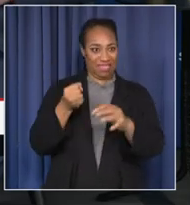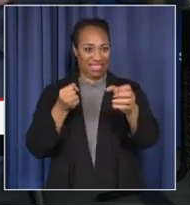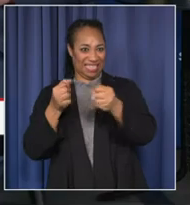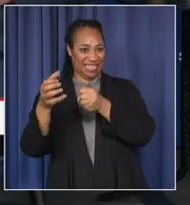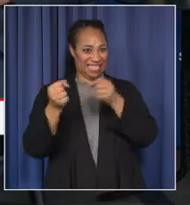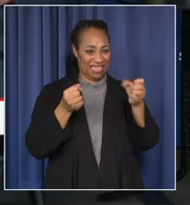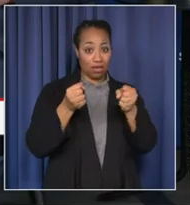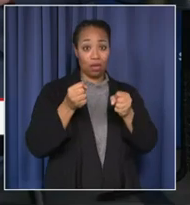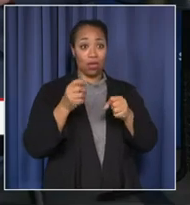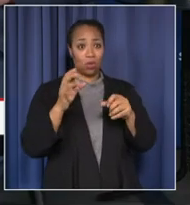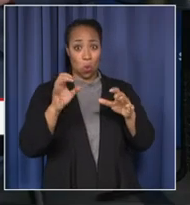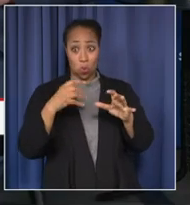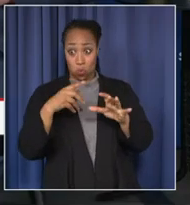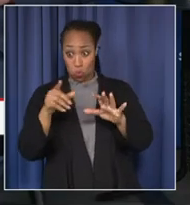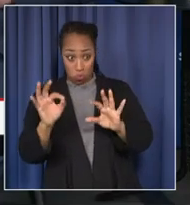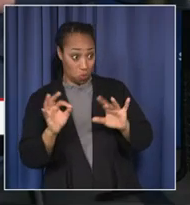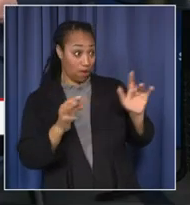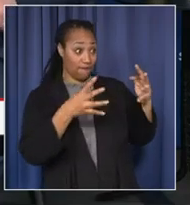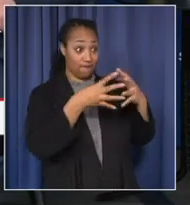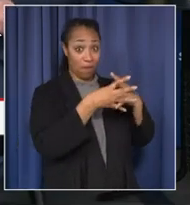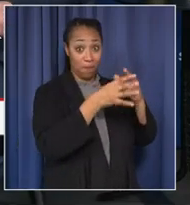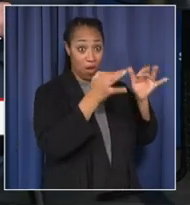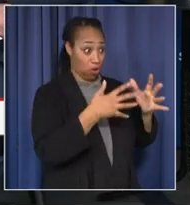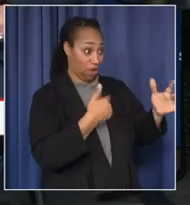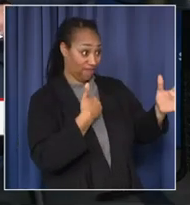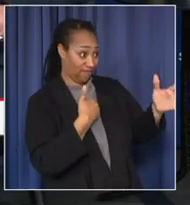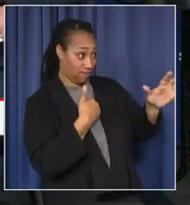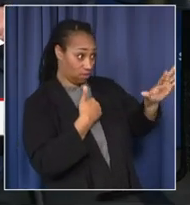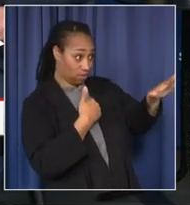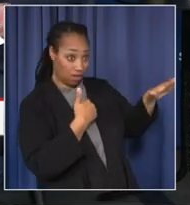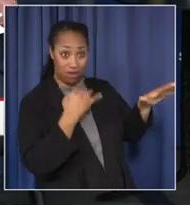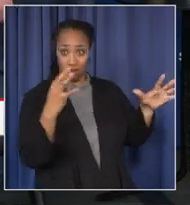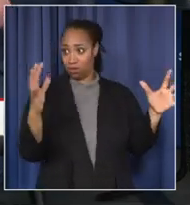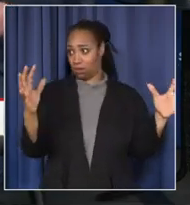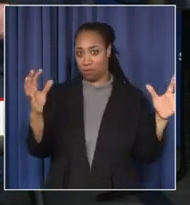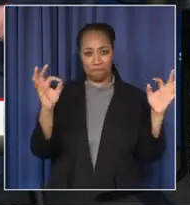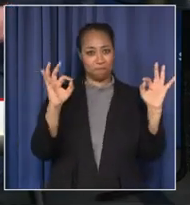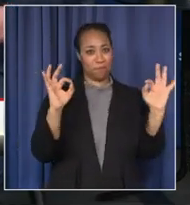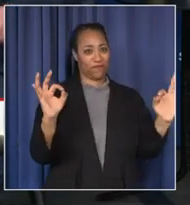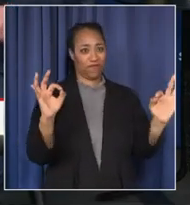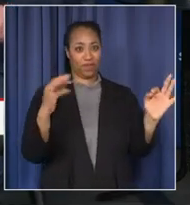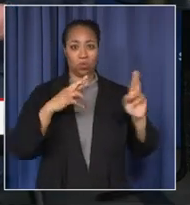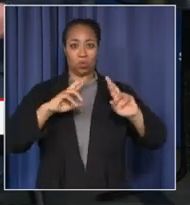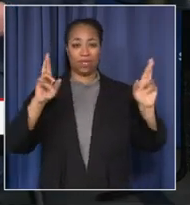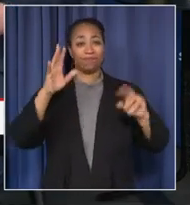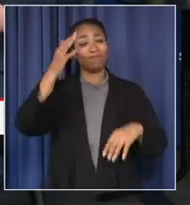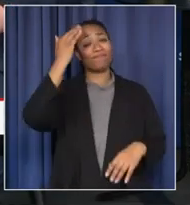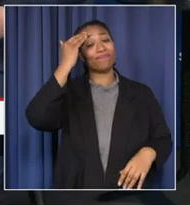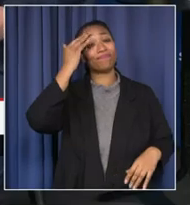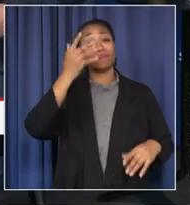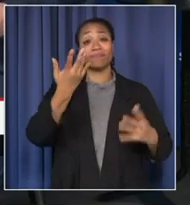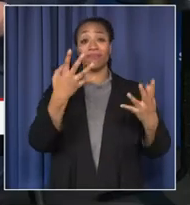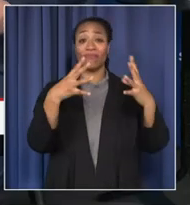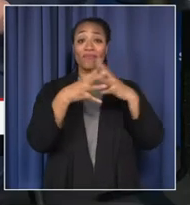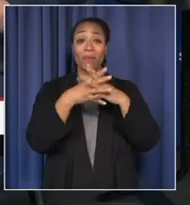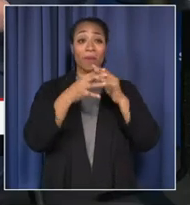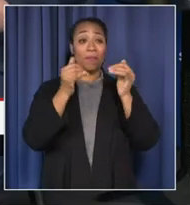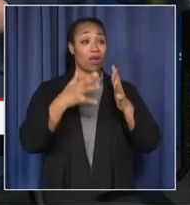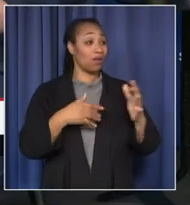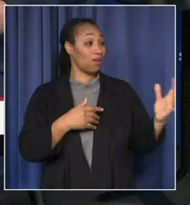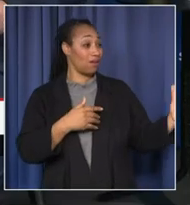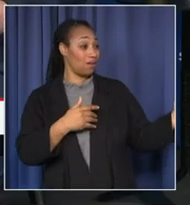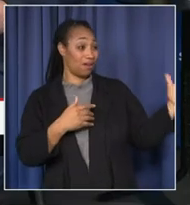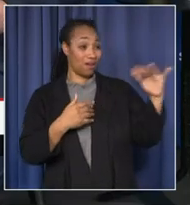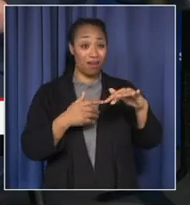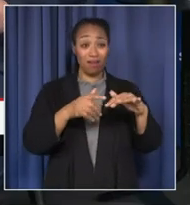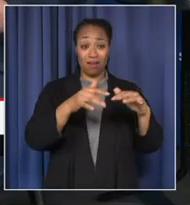then, as you mentioned in your opening remarks, I believe that great cities have their sports teams,